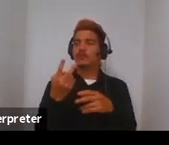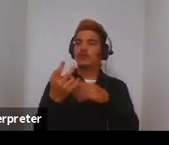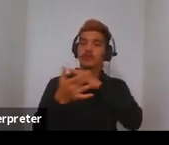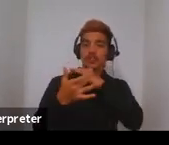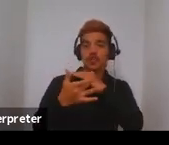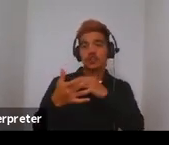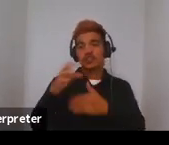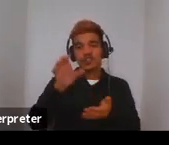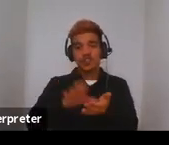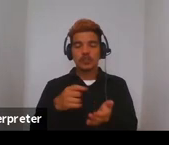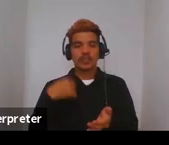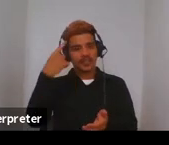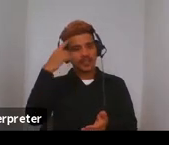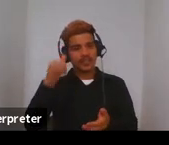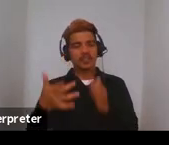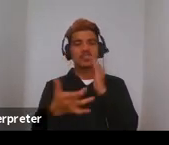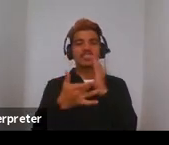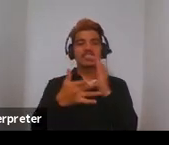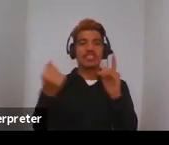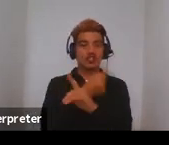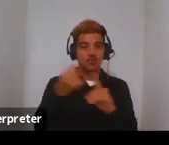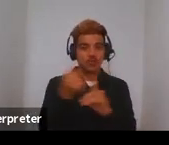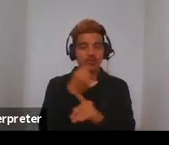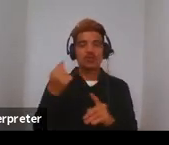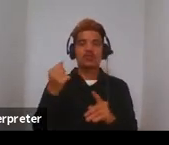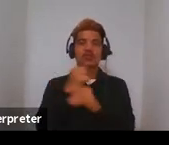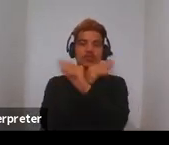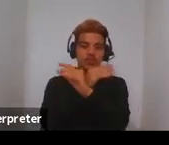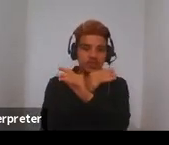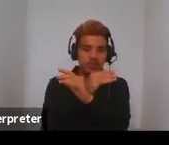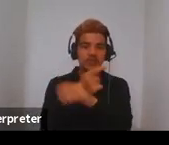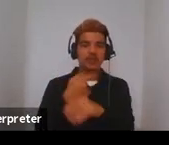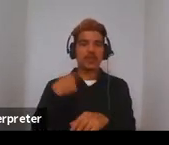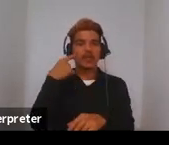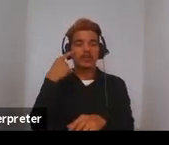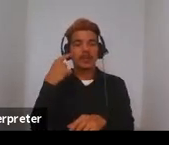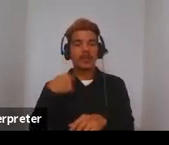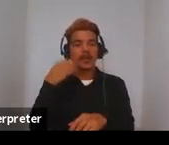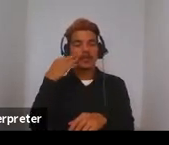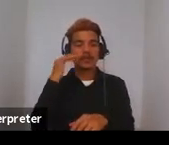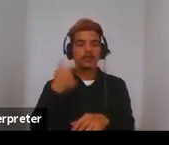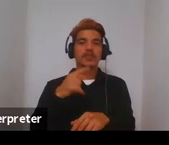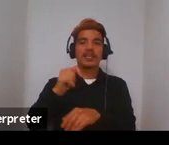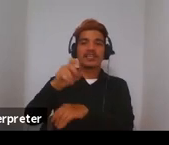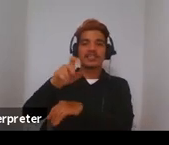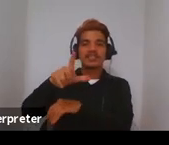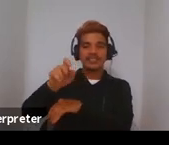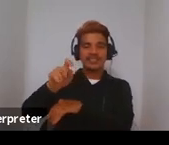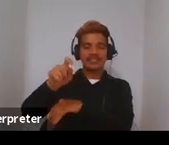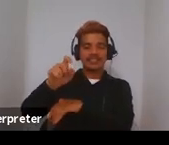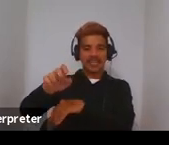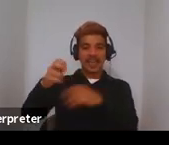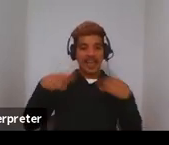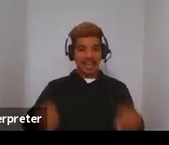think that there's a tech abuse web conference coming in this series, and I know I'm doing some stuff on telehealth, but making sure